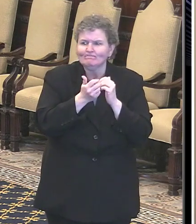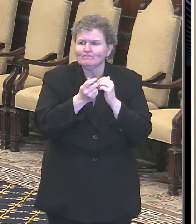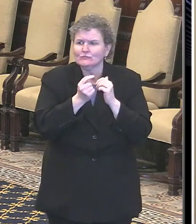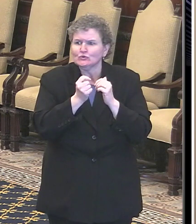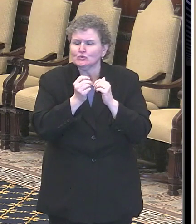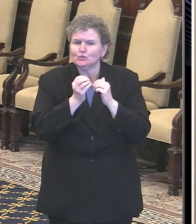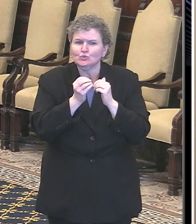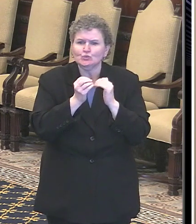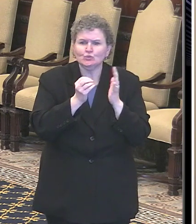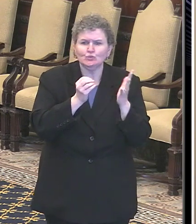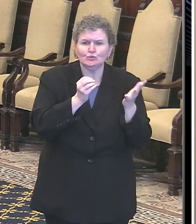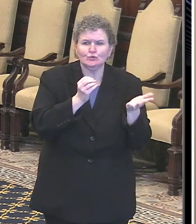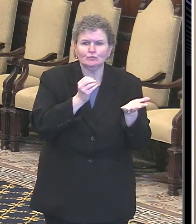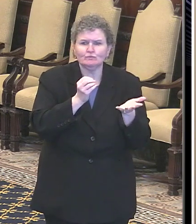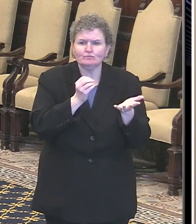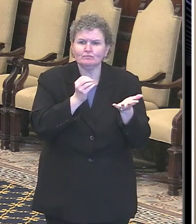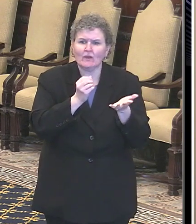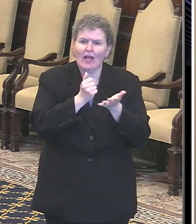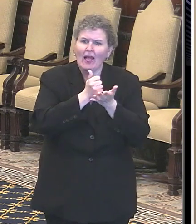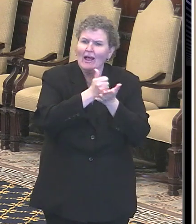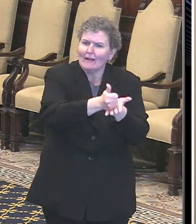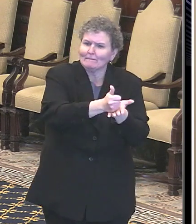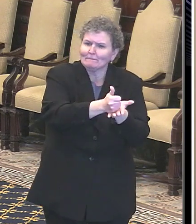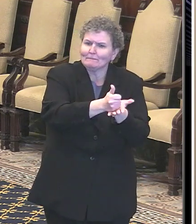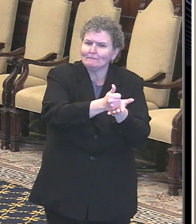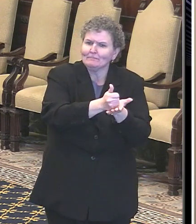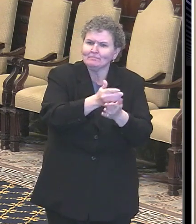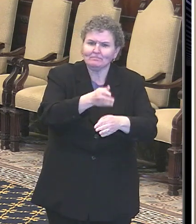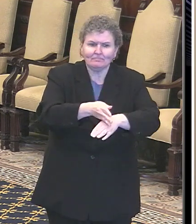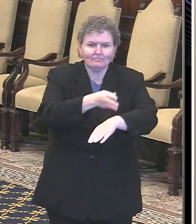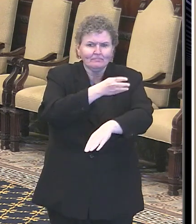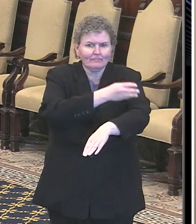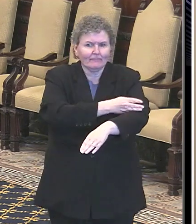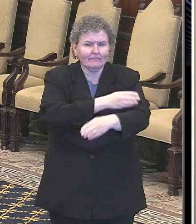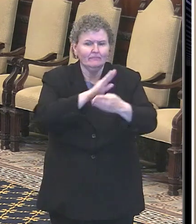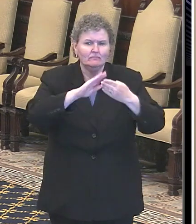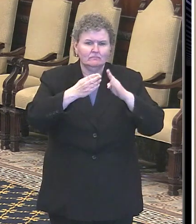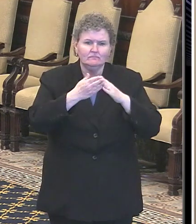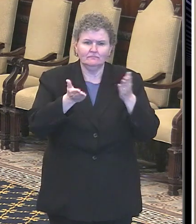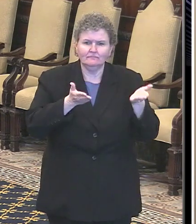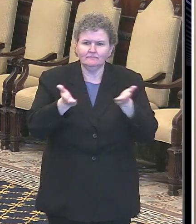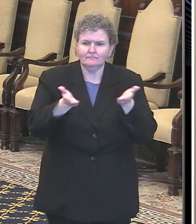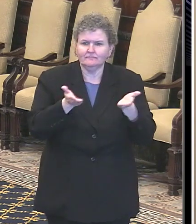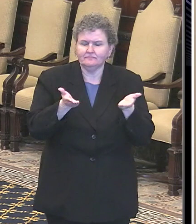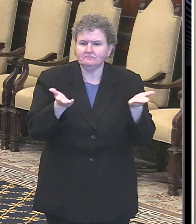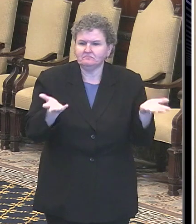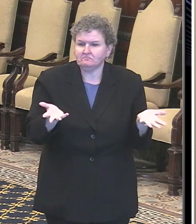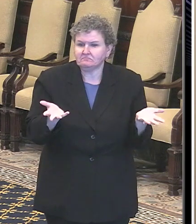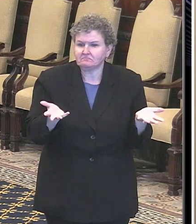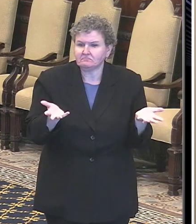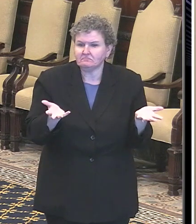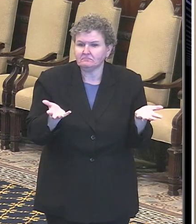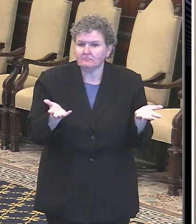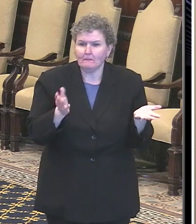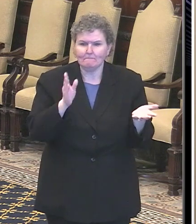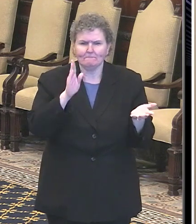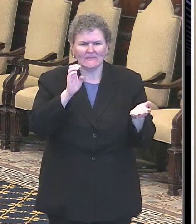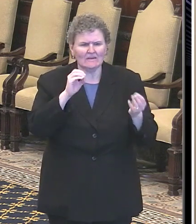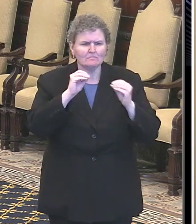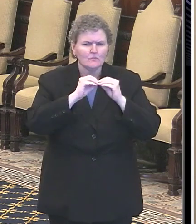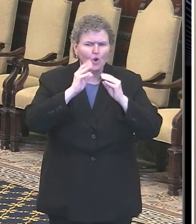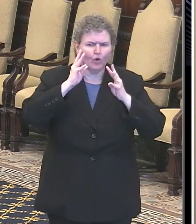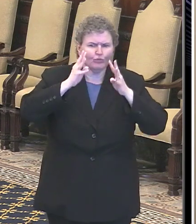that coming out of the crisis that can actually enhance the city's services and creative wise. Don't let this